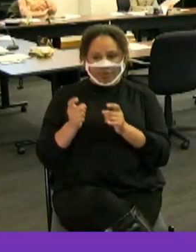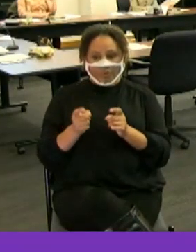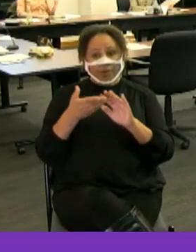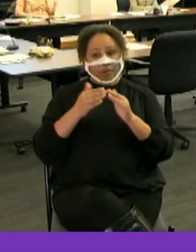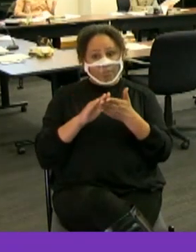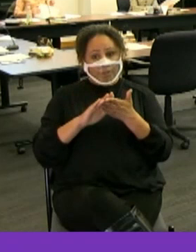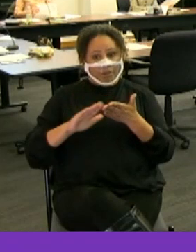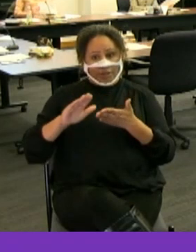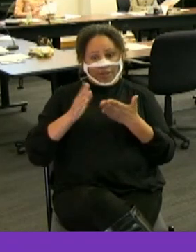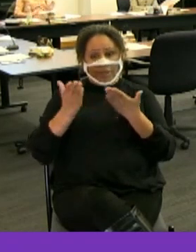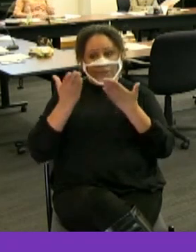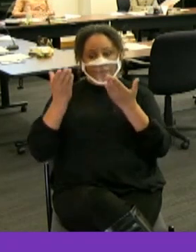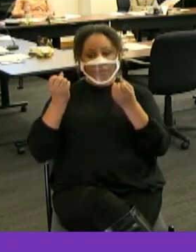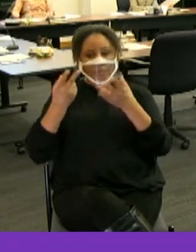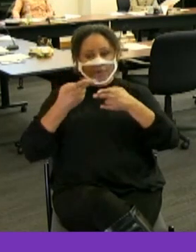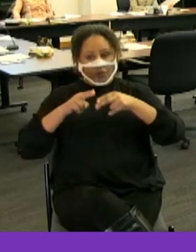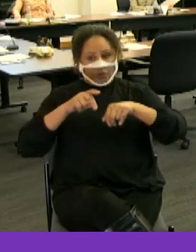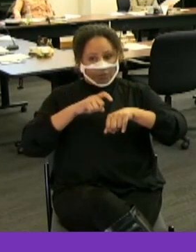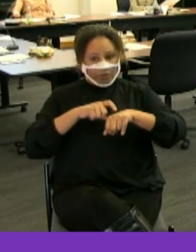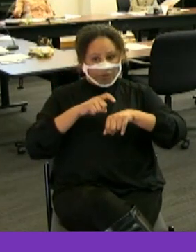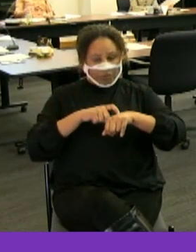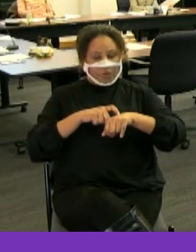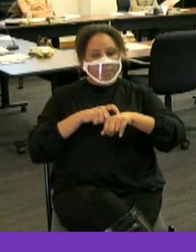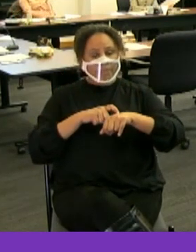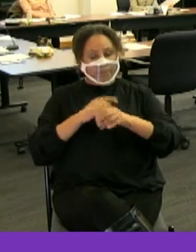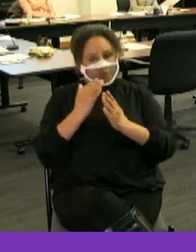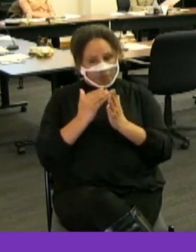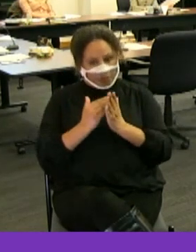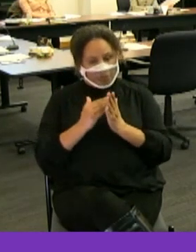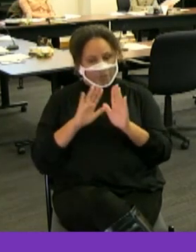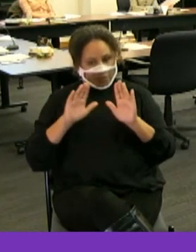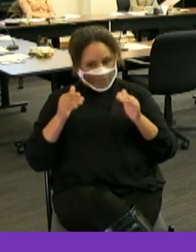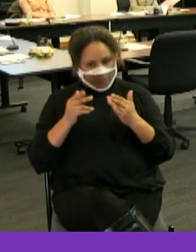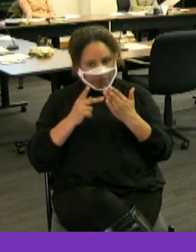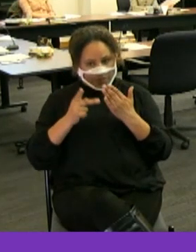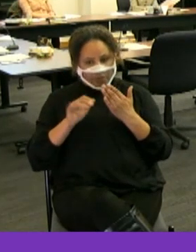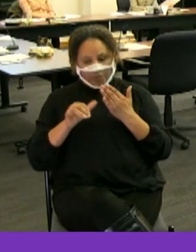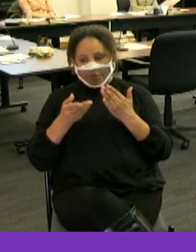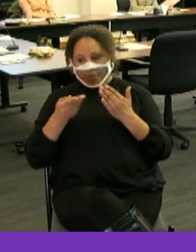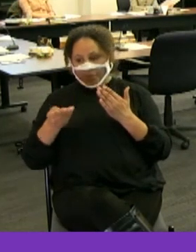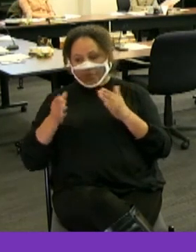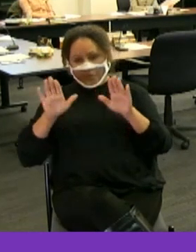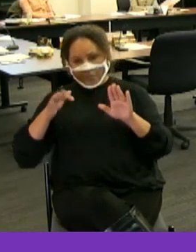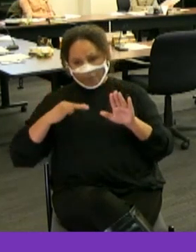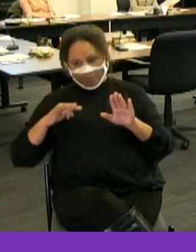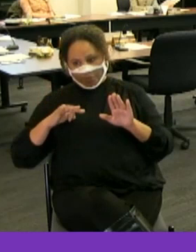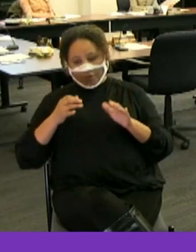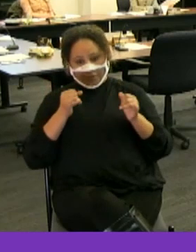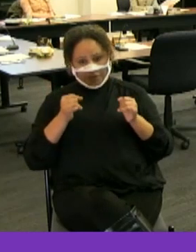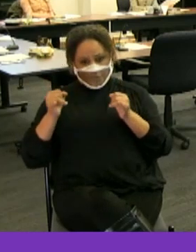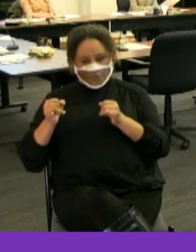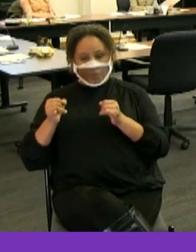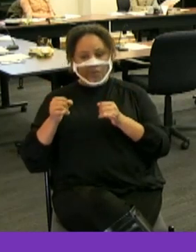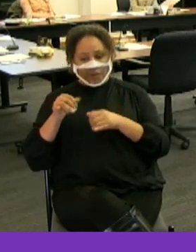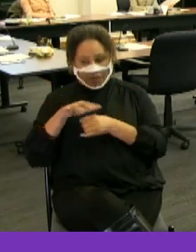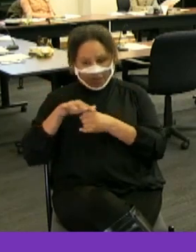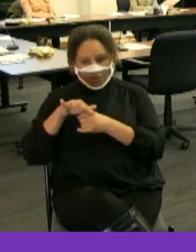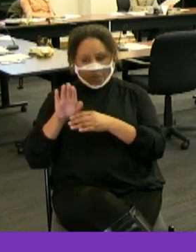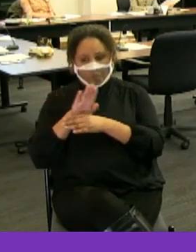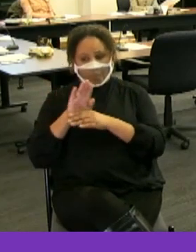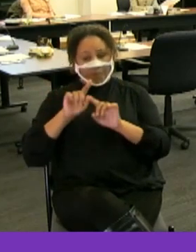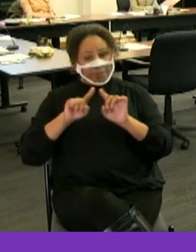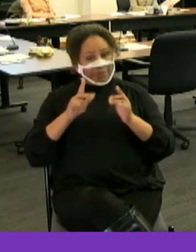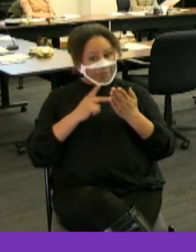many short-term workforce-oriented programs that provide great benefit to both individuals and local businesses. However, these programs cannot